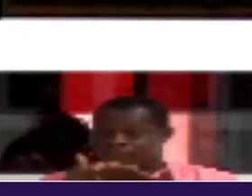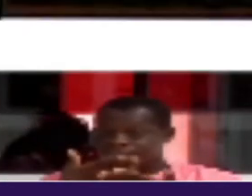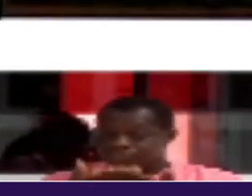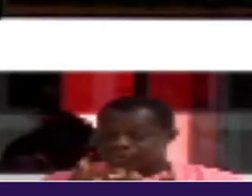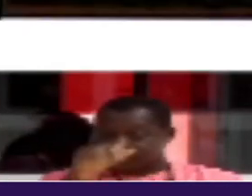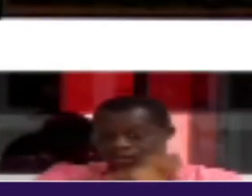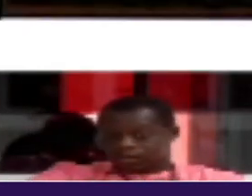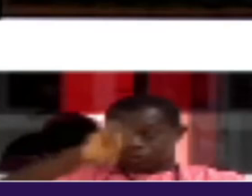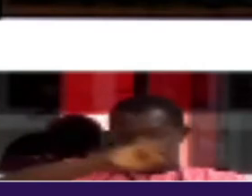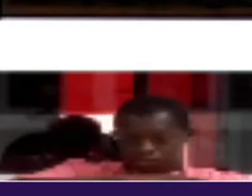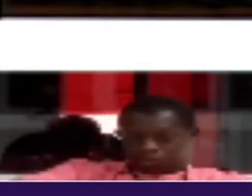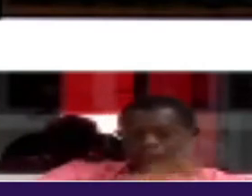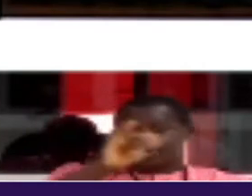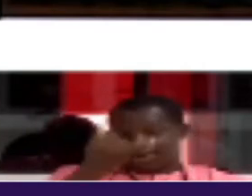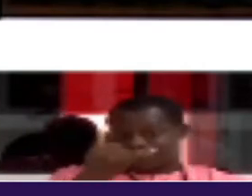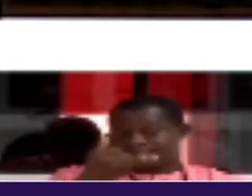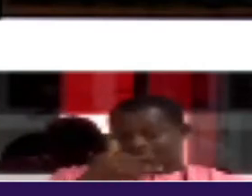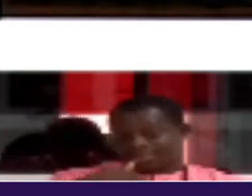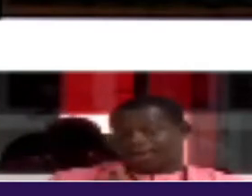School? Yes, I completed, sir.